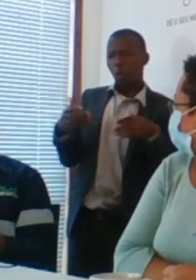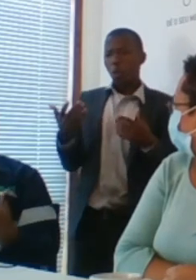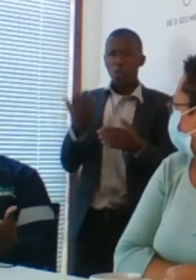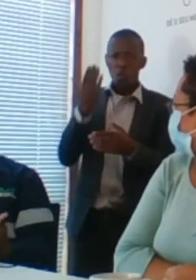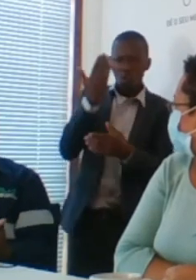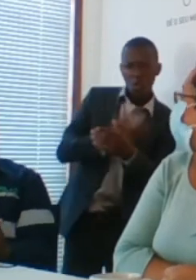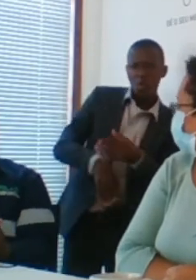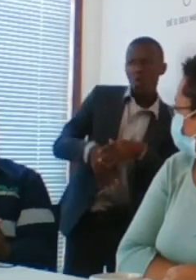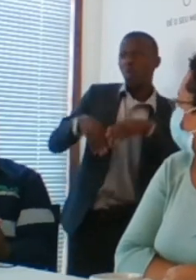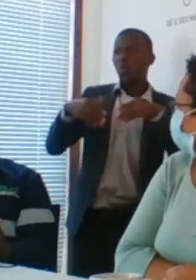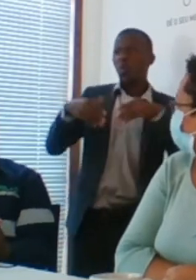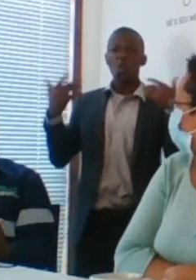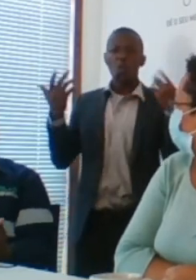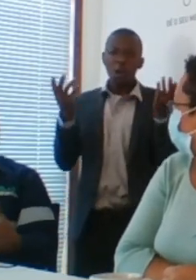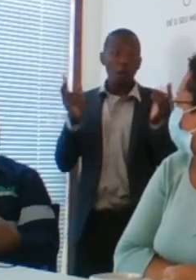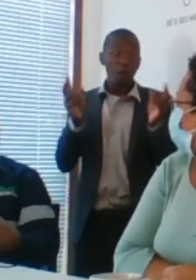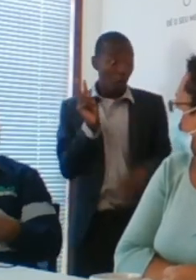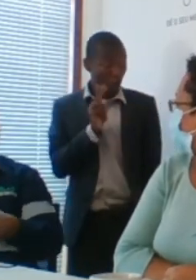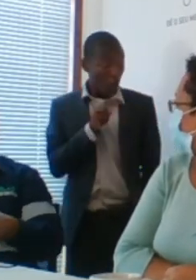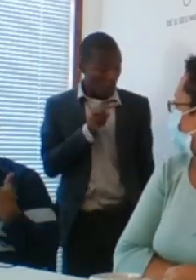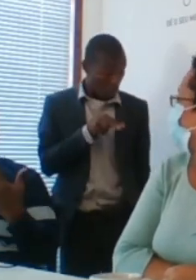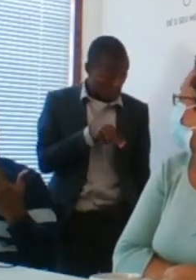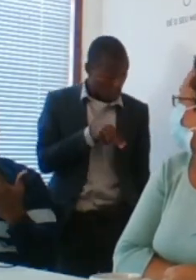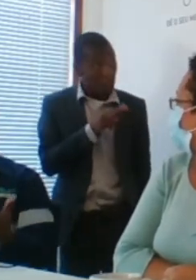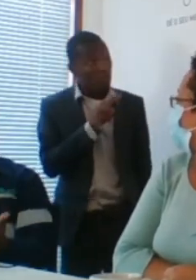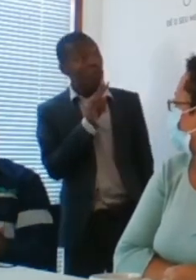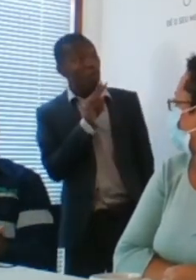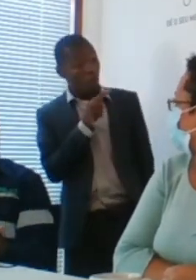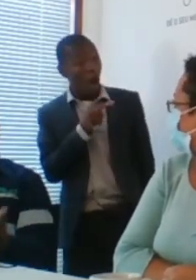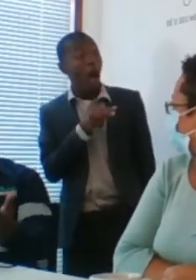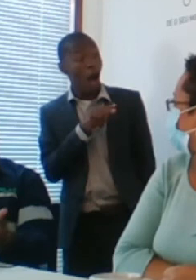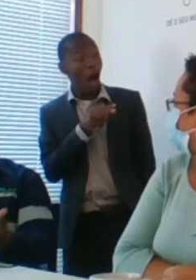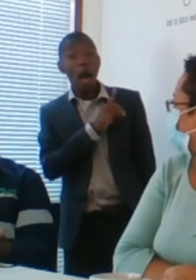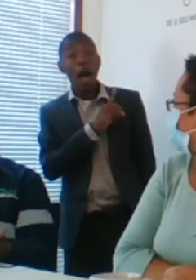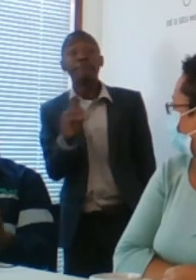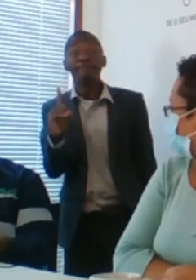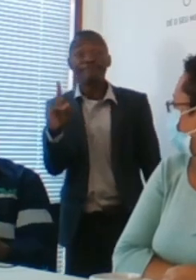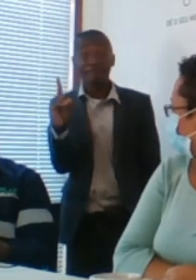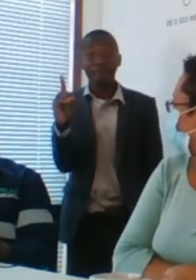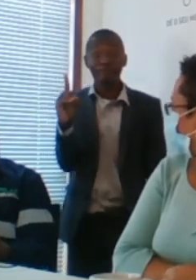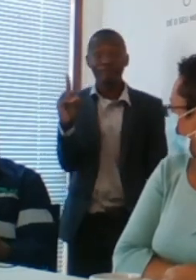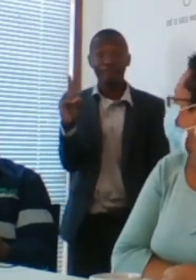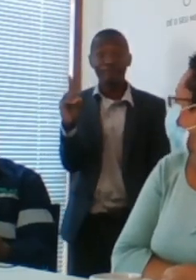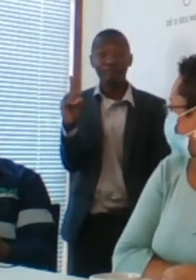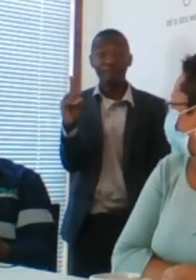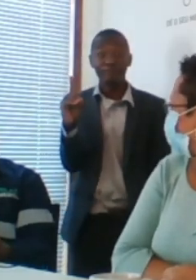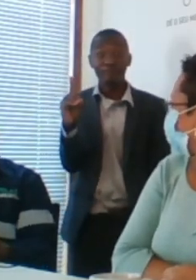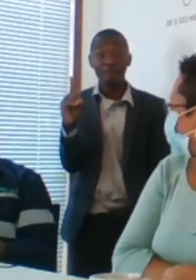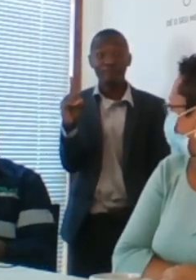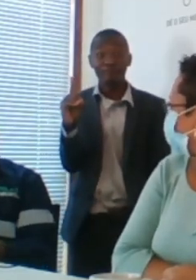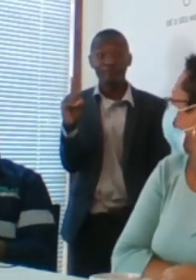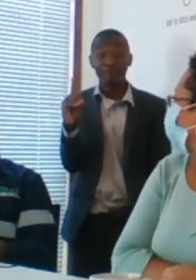disability that you can see, not in the other one, but you can see in our eyes that this person is having the disability,